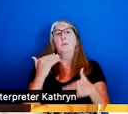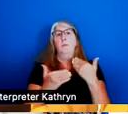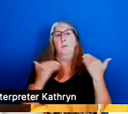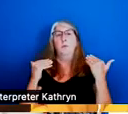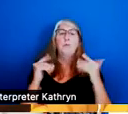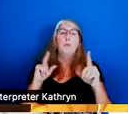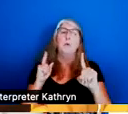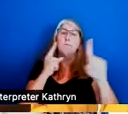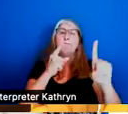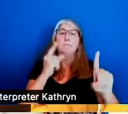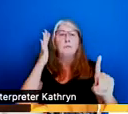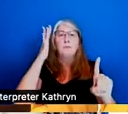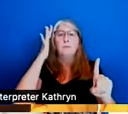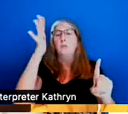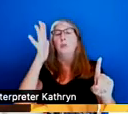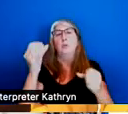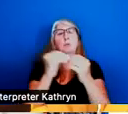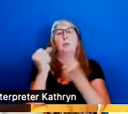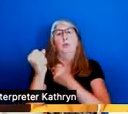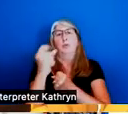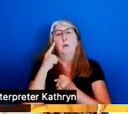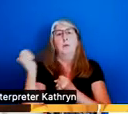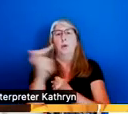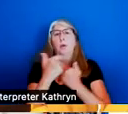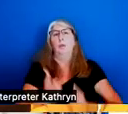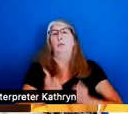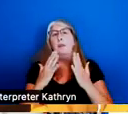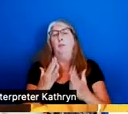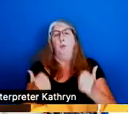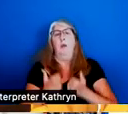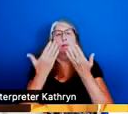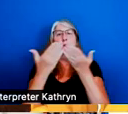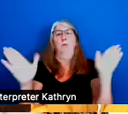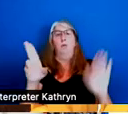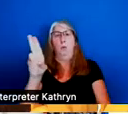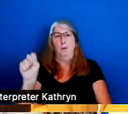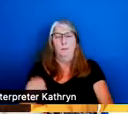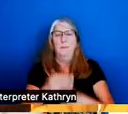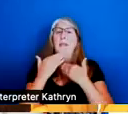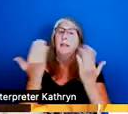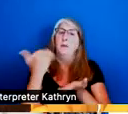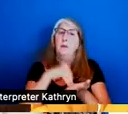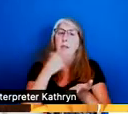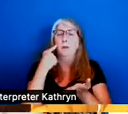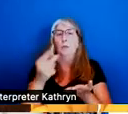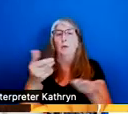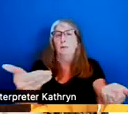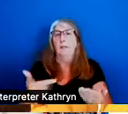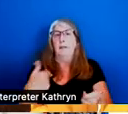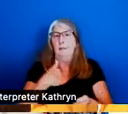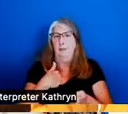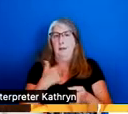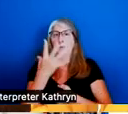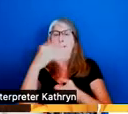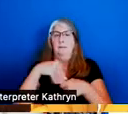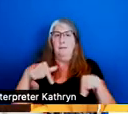stronger tomorrow for the millions of survivors who are living across the country. Thank you again for inviting me to be a